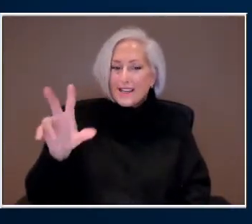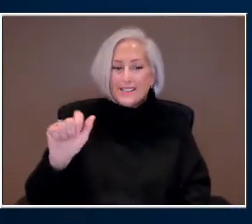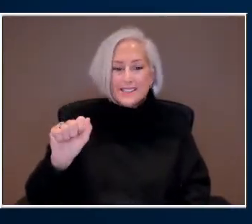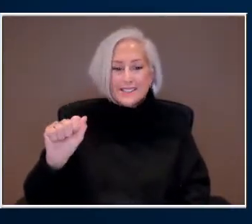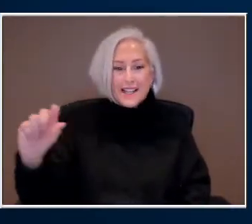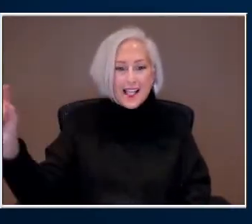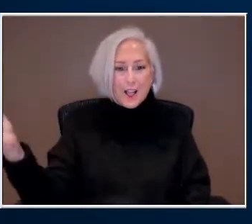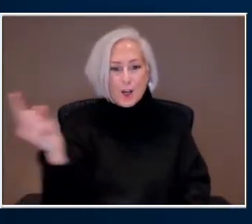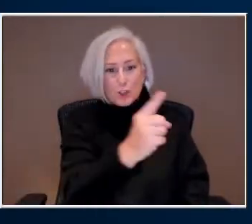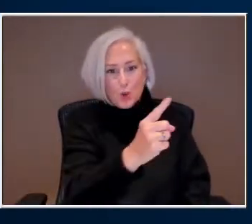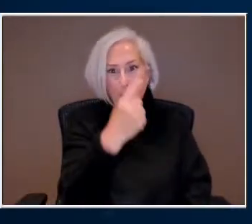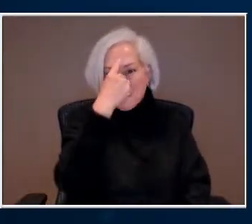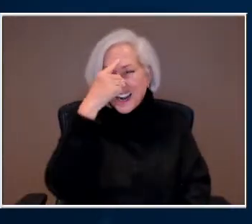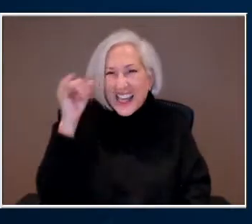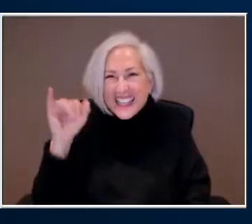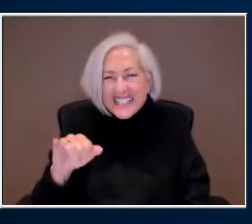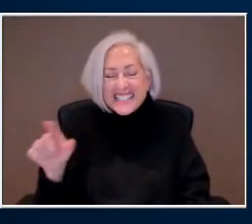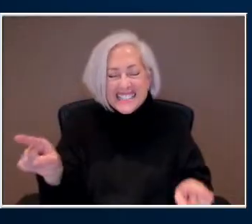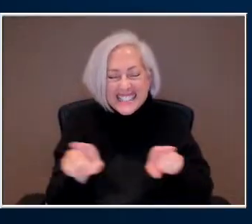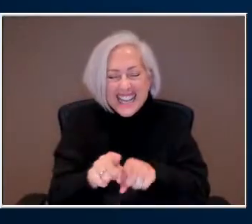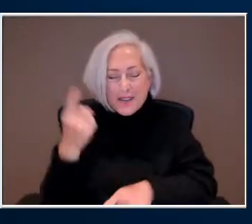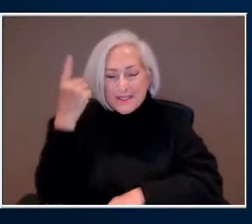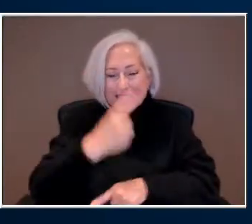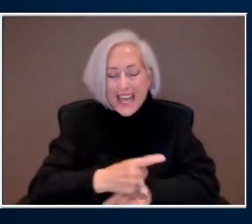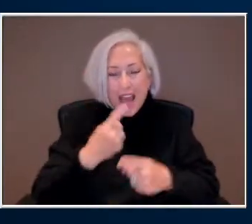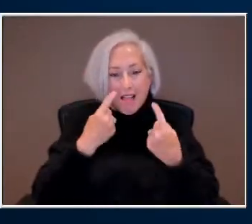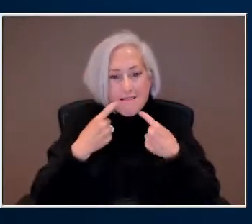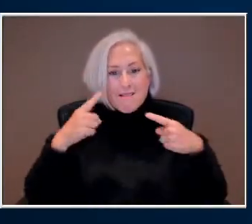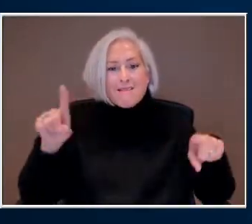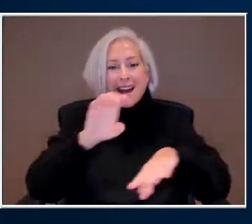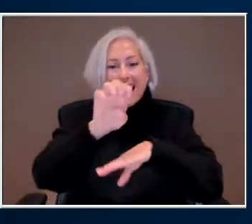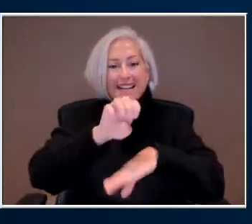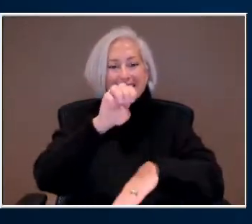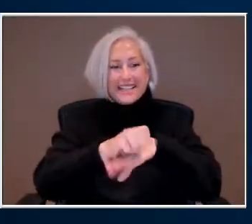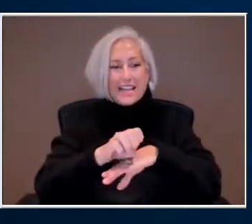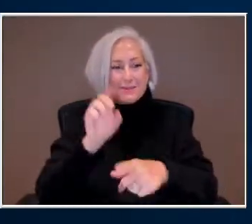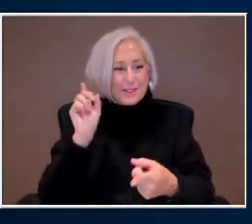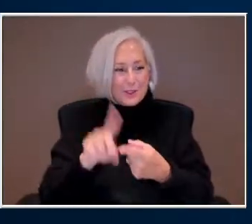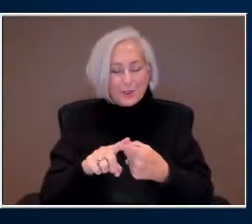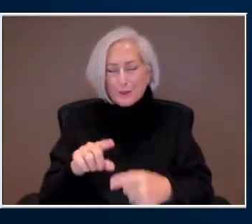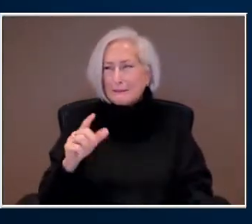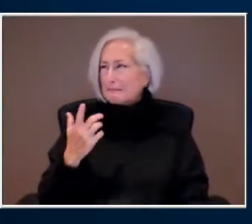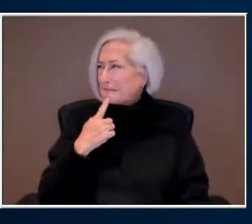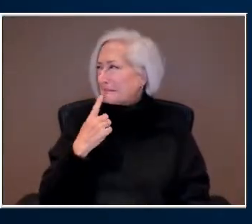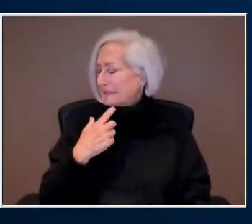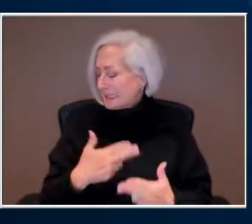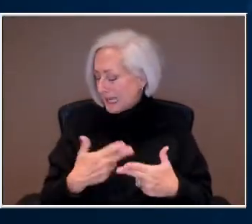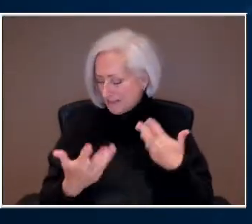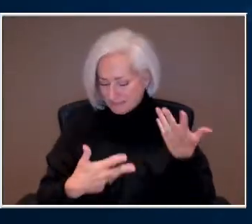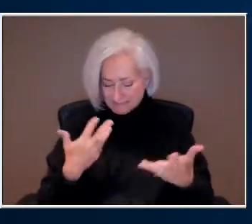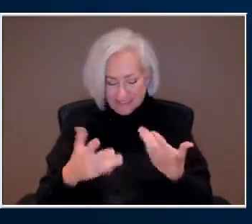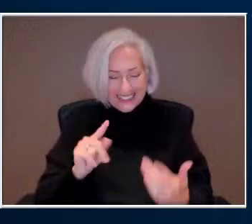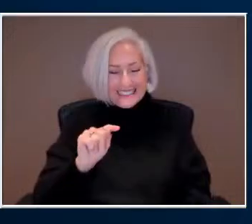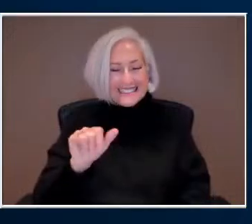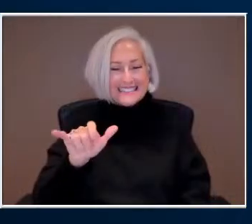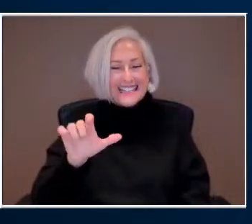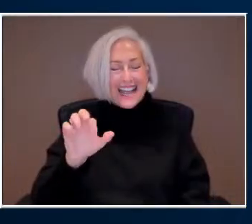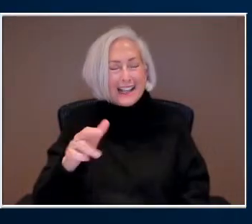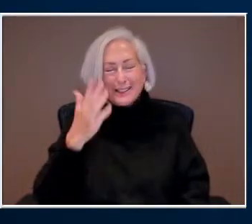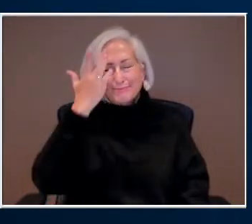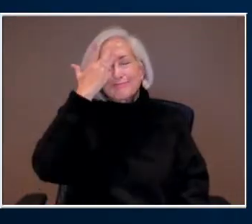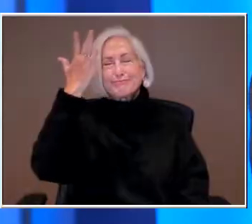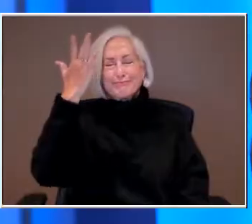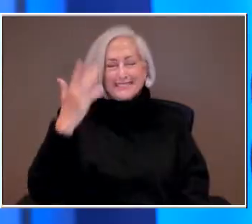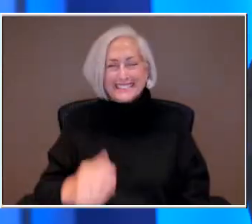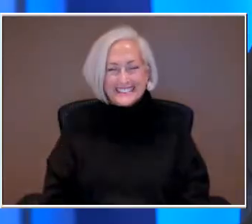his engagement to, yeah, what's her name, Taylor. Oh, good old what's her name. Yeah,